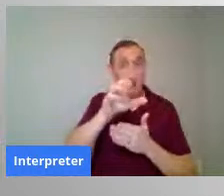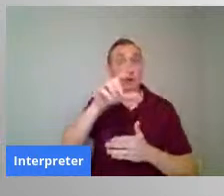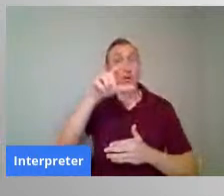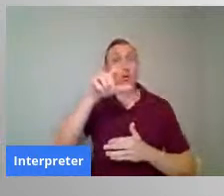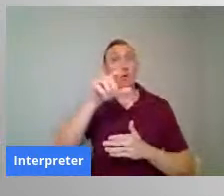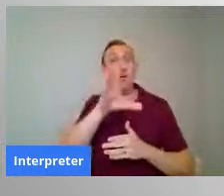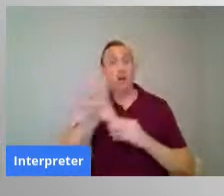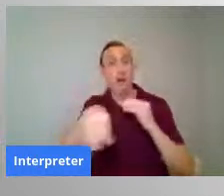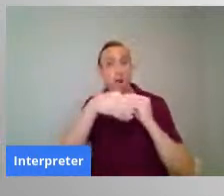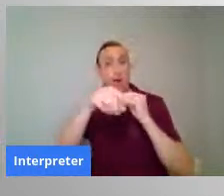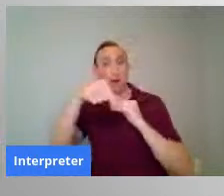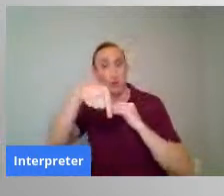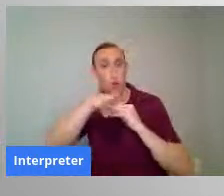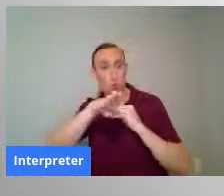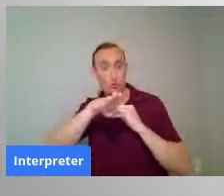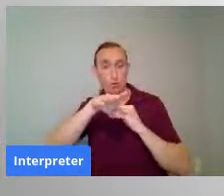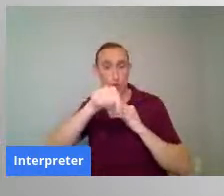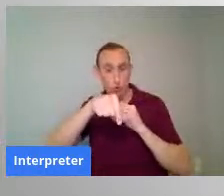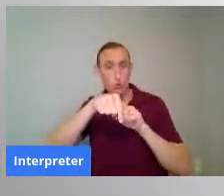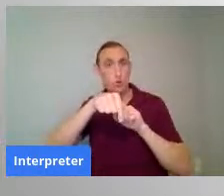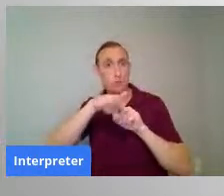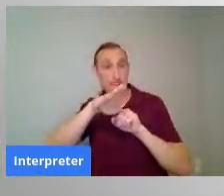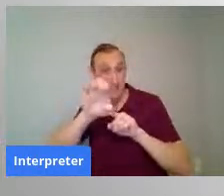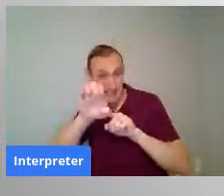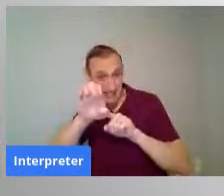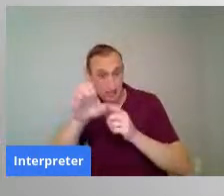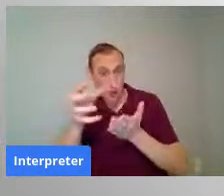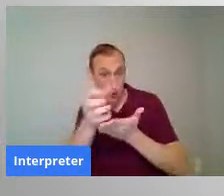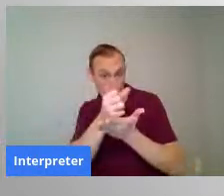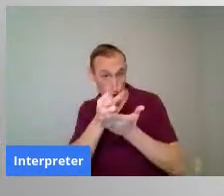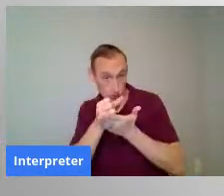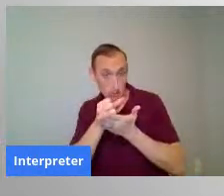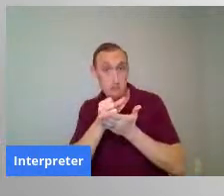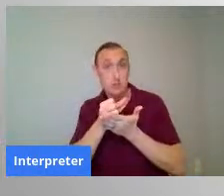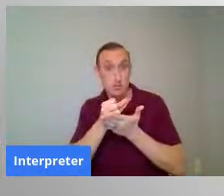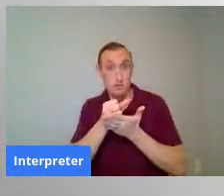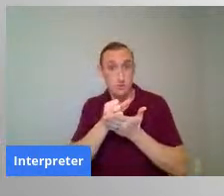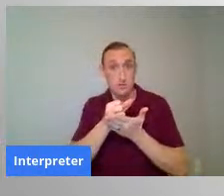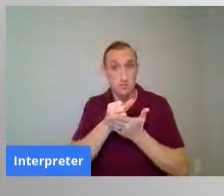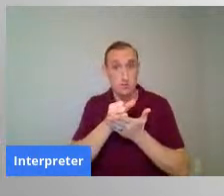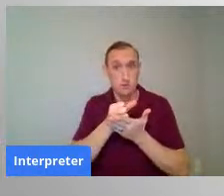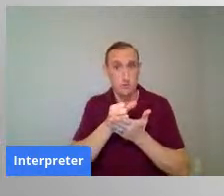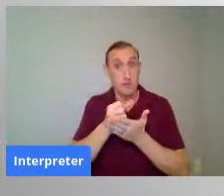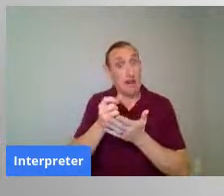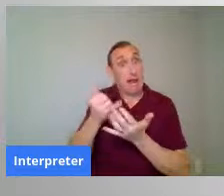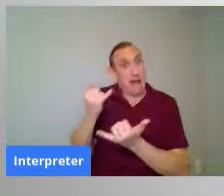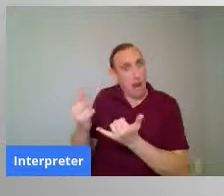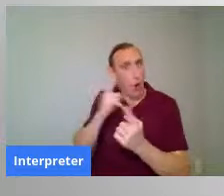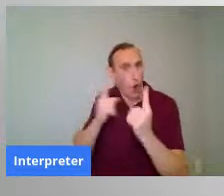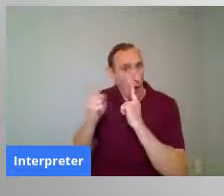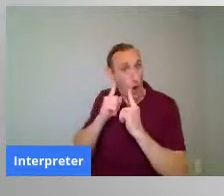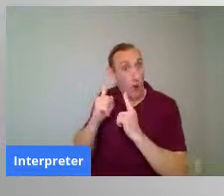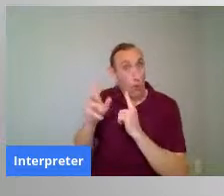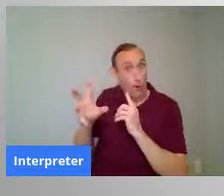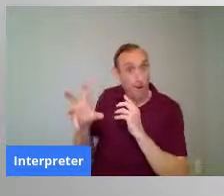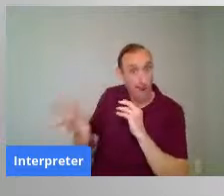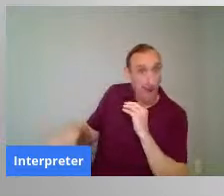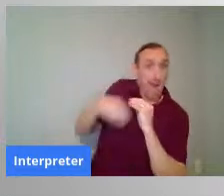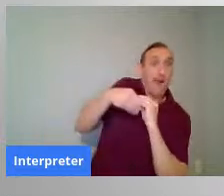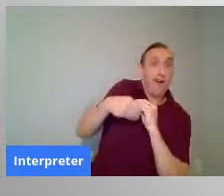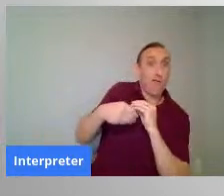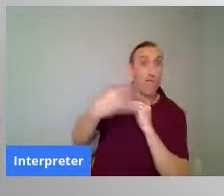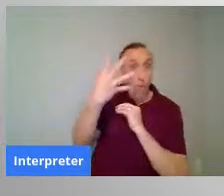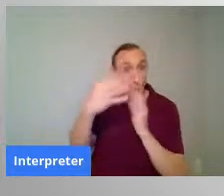we had a little question up until this month, and now we think we might get $4 million more. So we're doing well